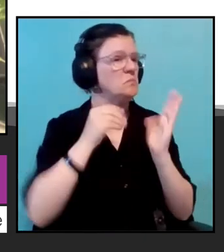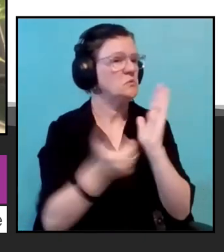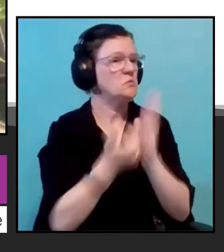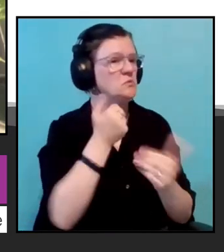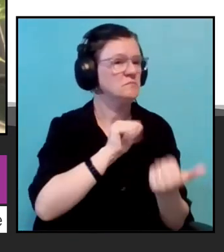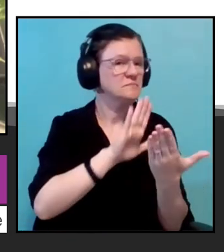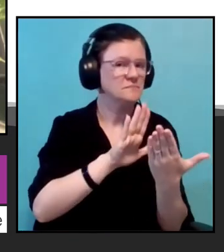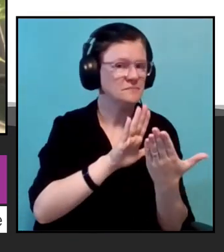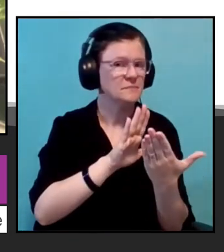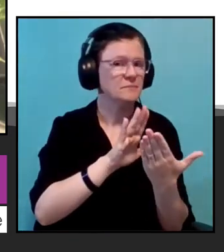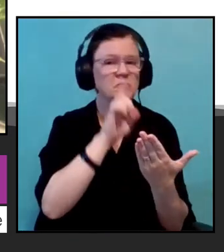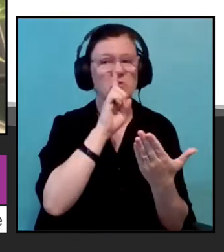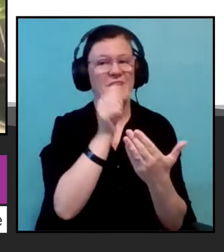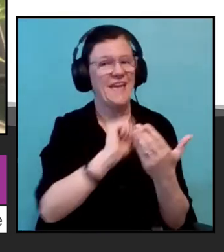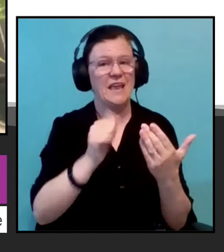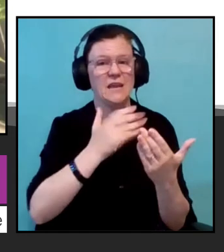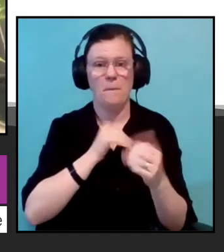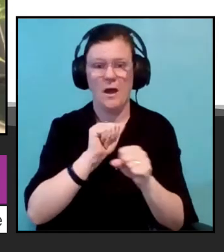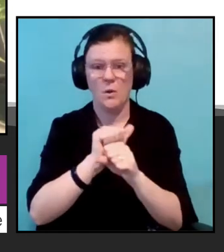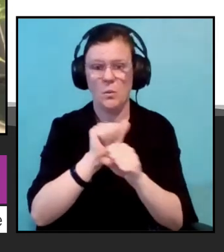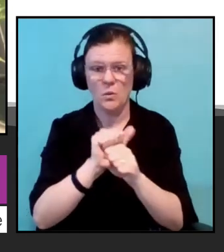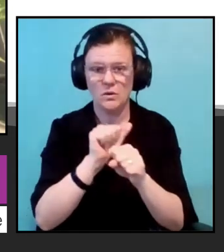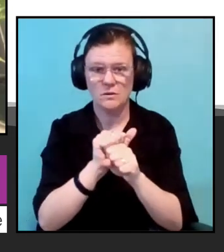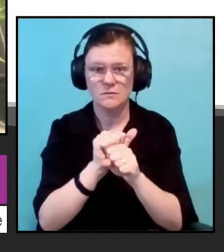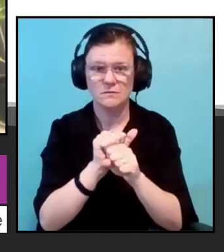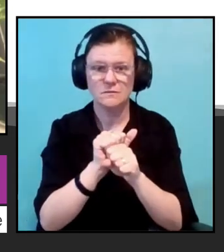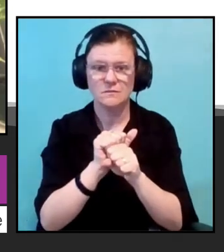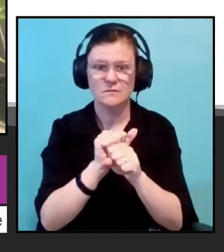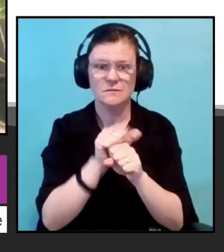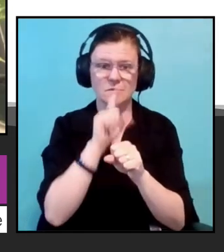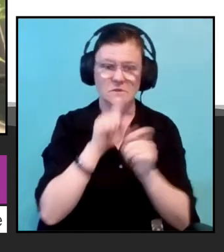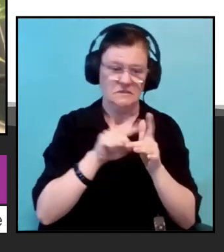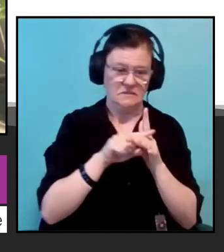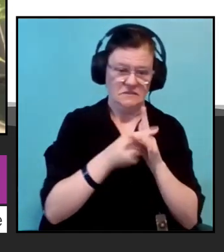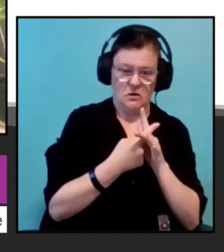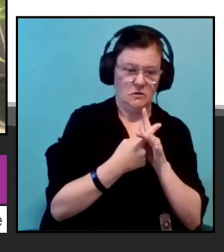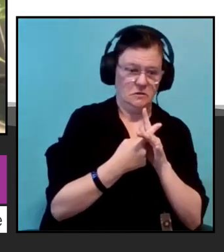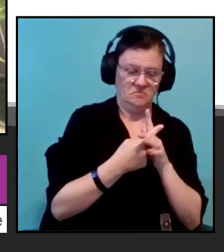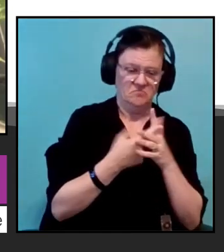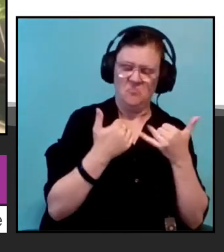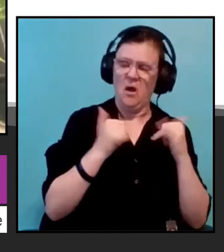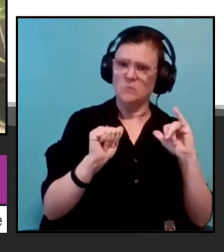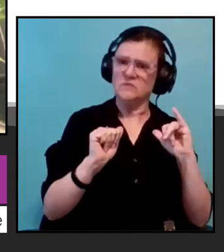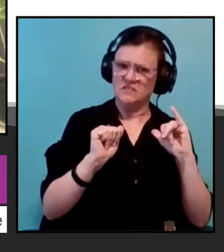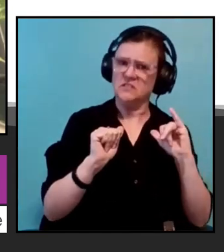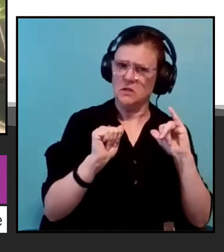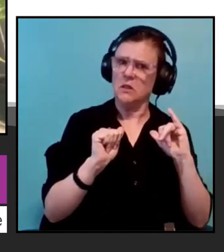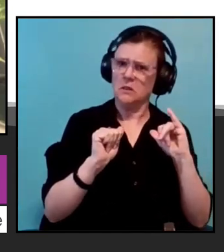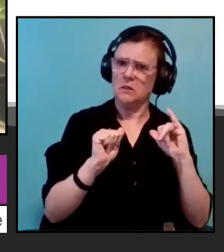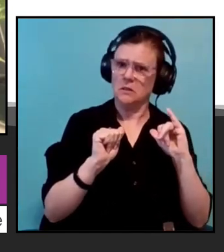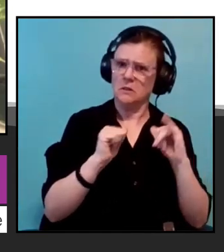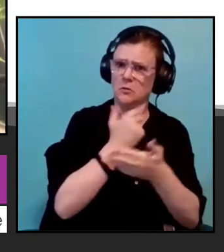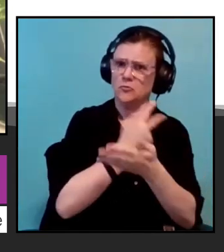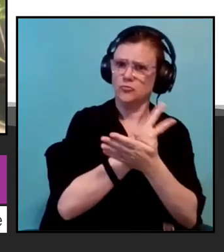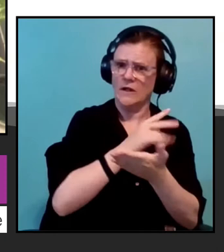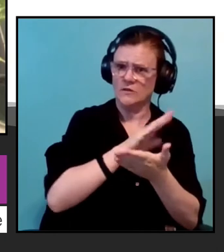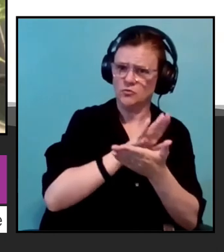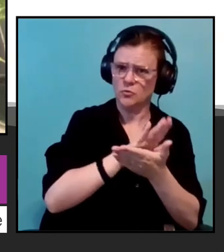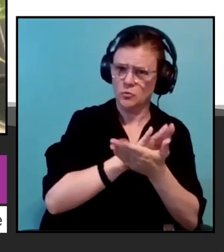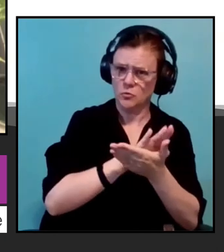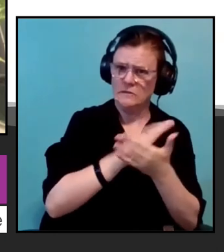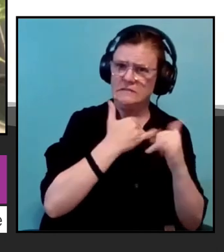kind of work that I do, I mean, starting from when I was still in grad school in the